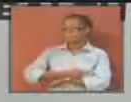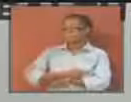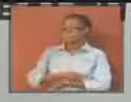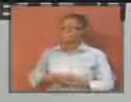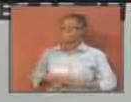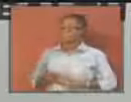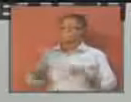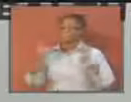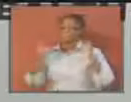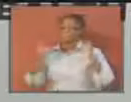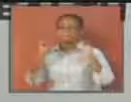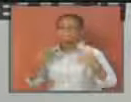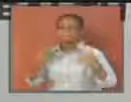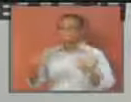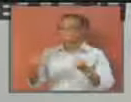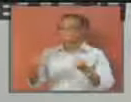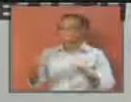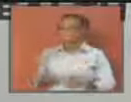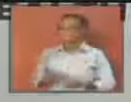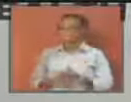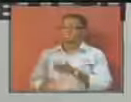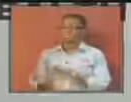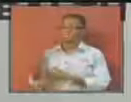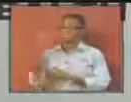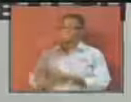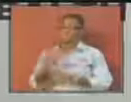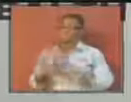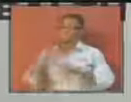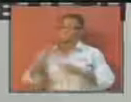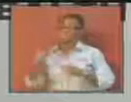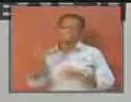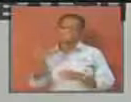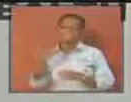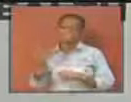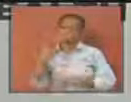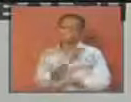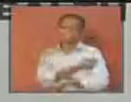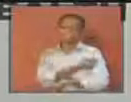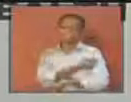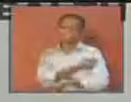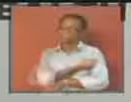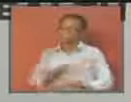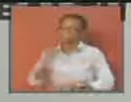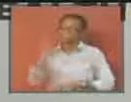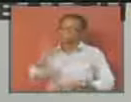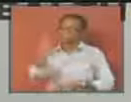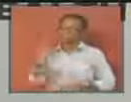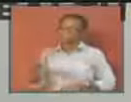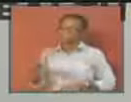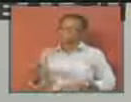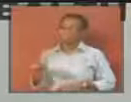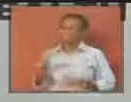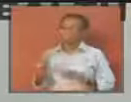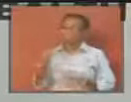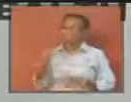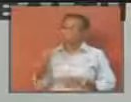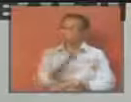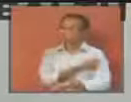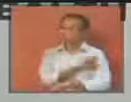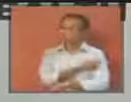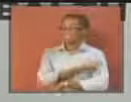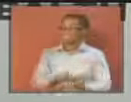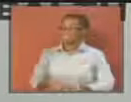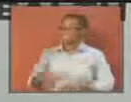Health, this morning he received his second dose of the AstraZeneca vaccine. We can do this, and we are doing